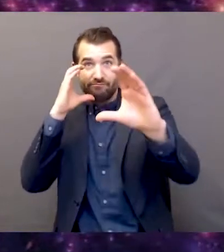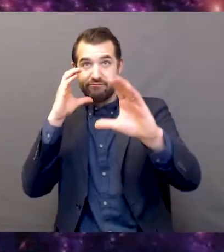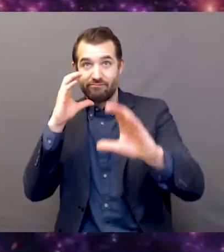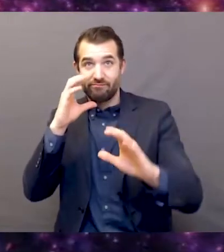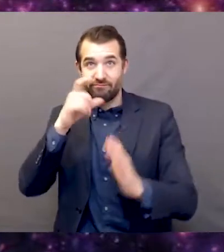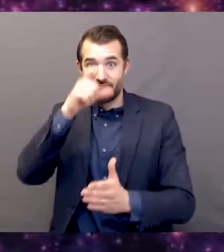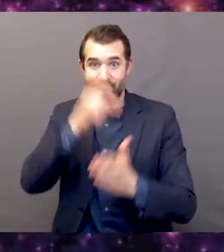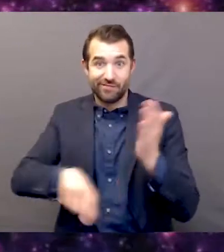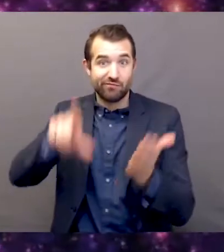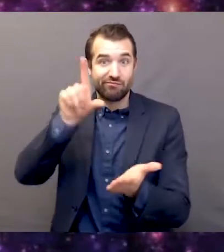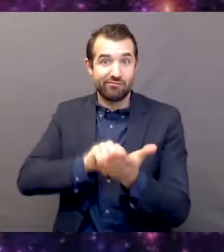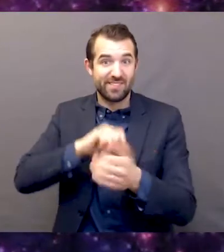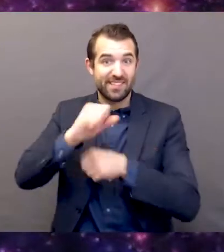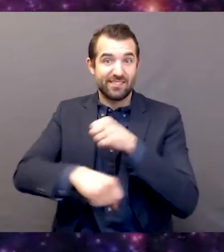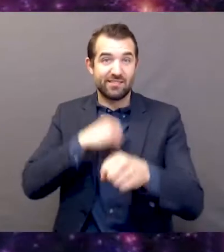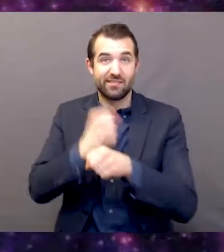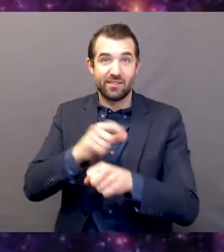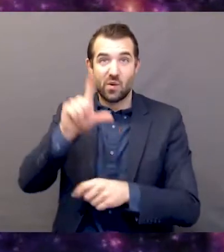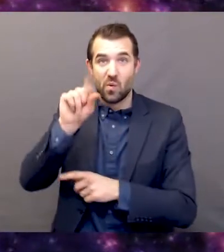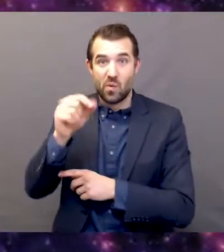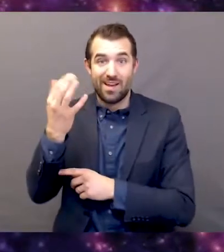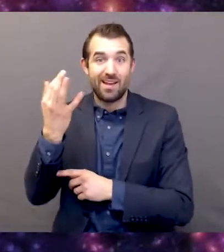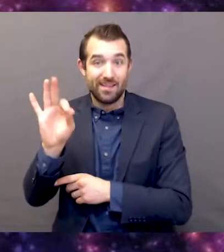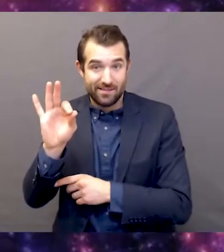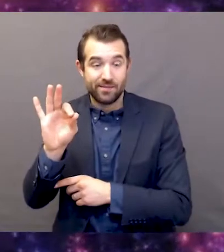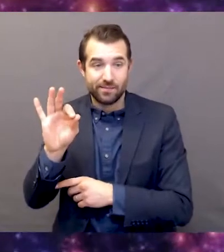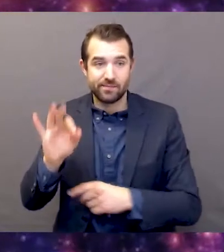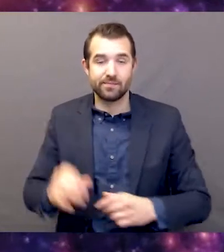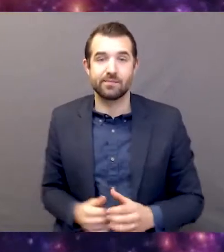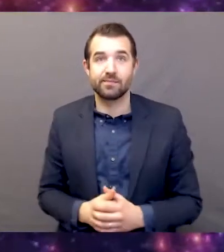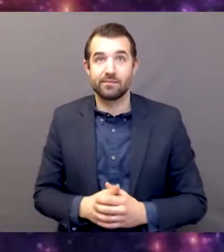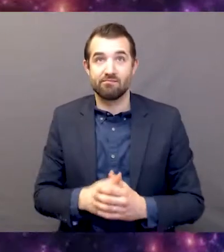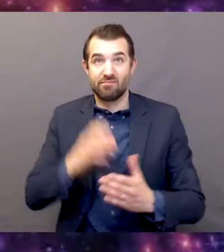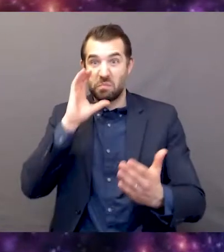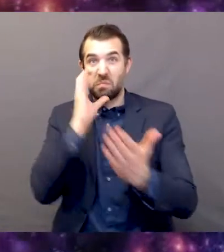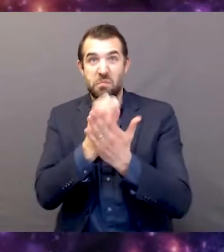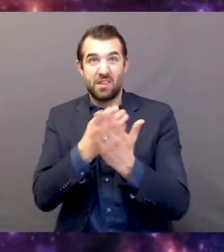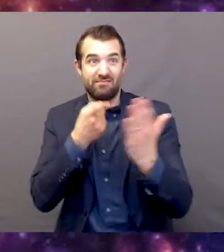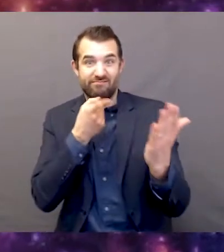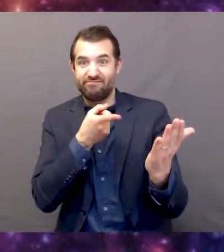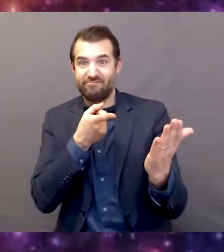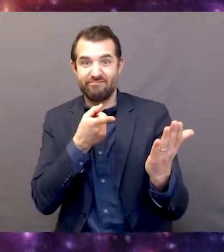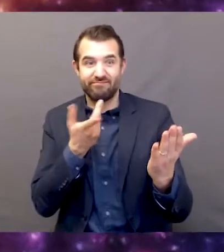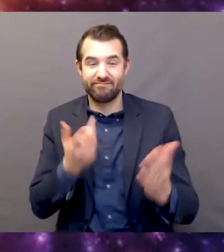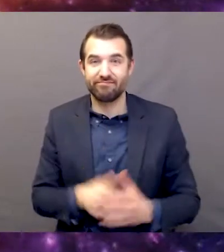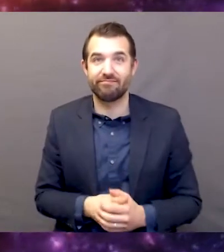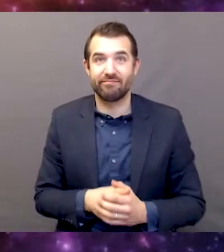The papers were published in 2019. Here's this image of this shadow of the supermassive black